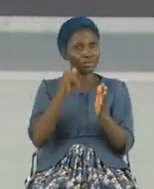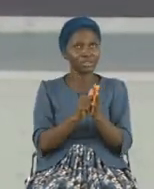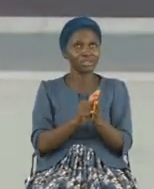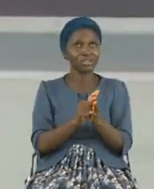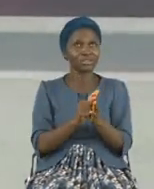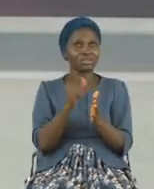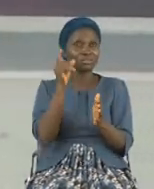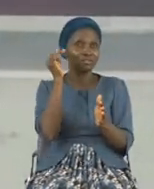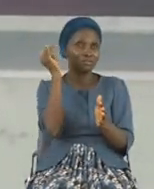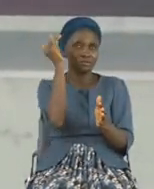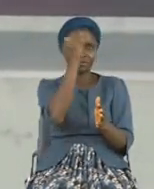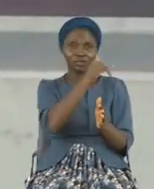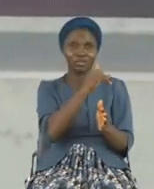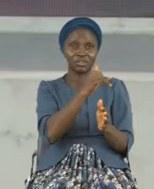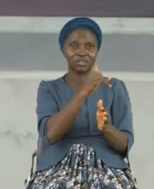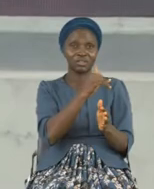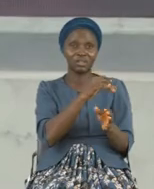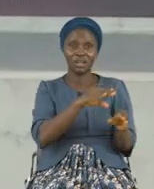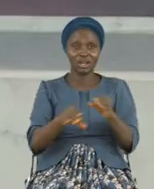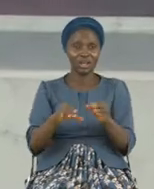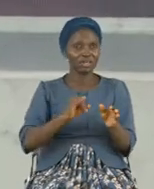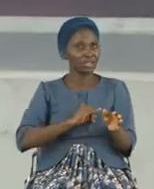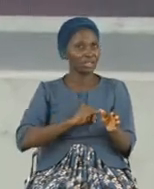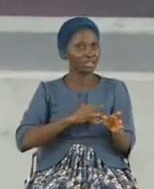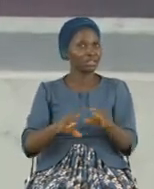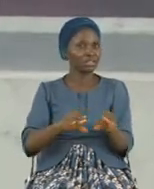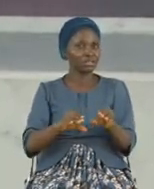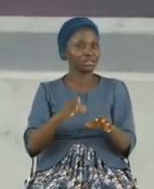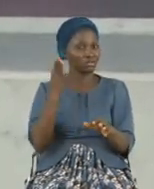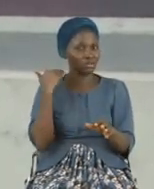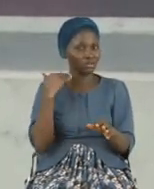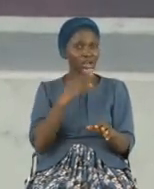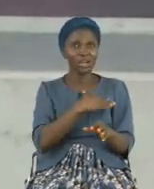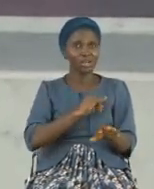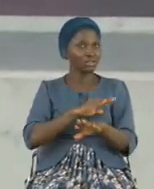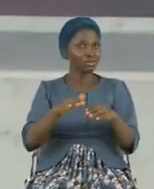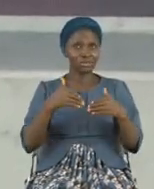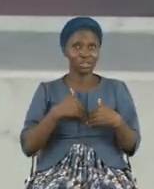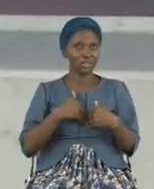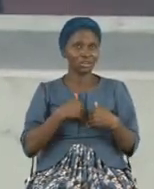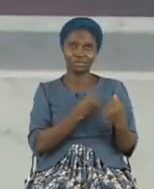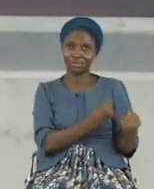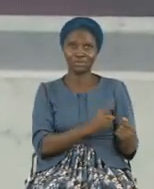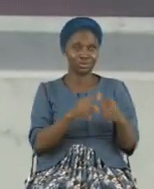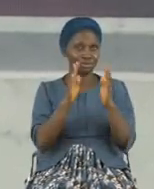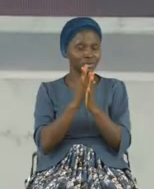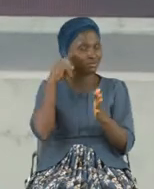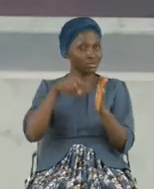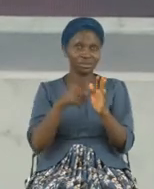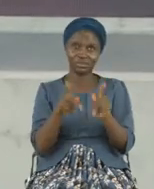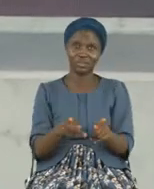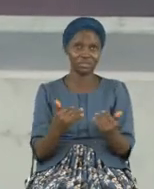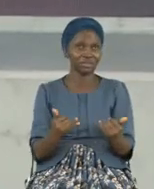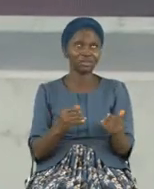that thing I did. And I don't feel confident to pray for this person now. Oh Lord, I'm